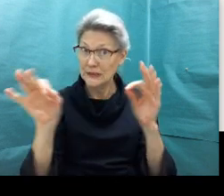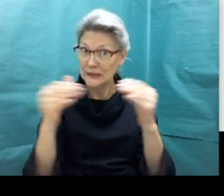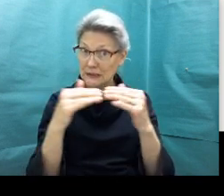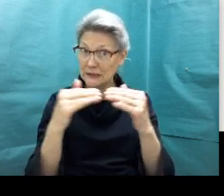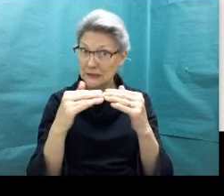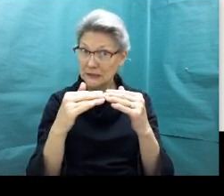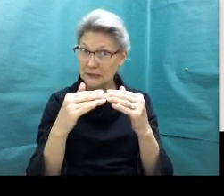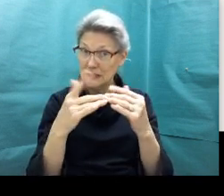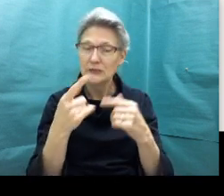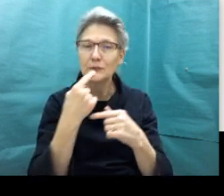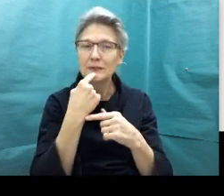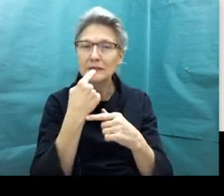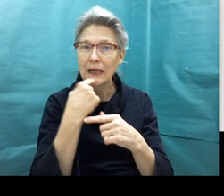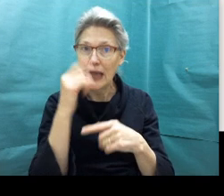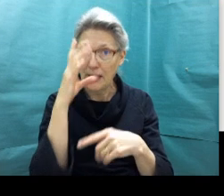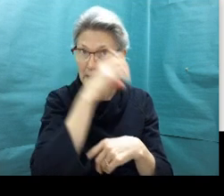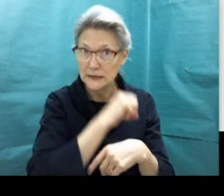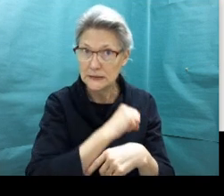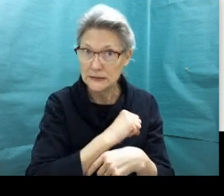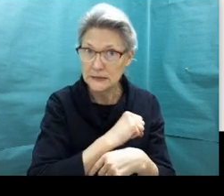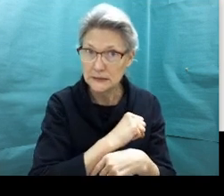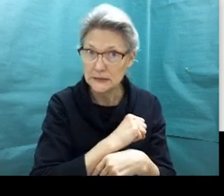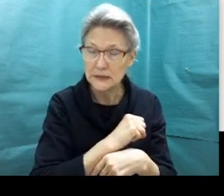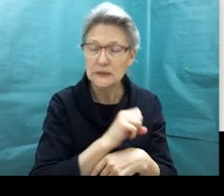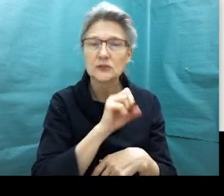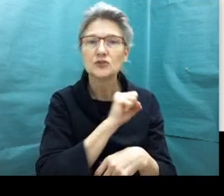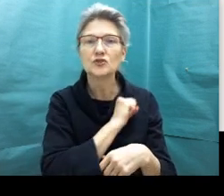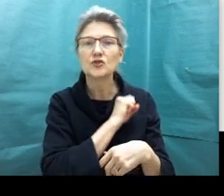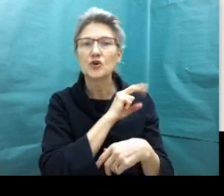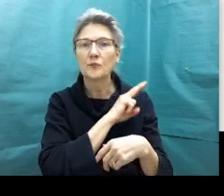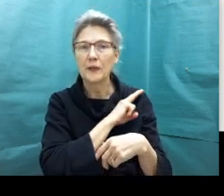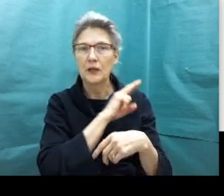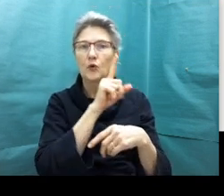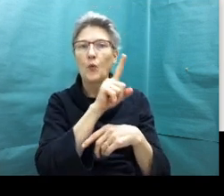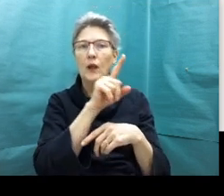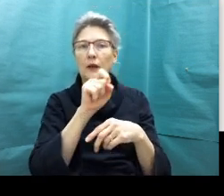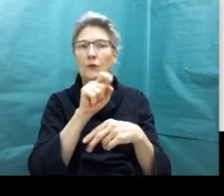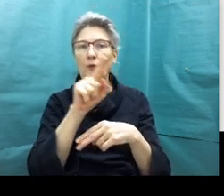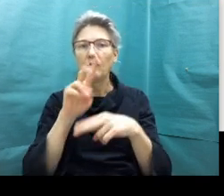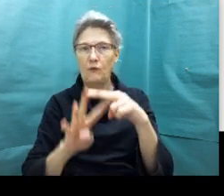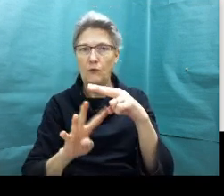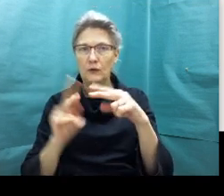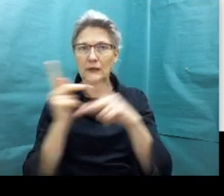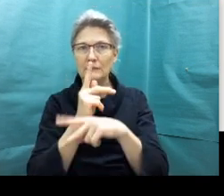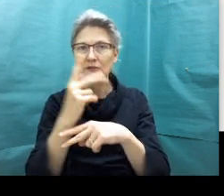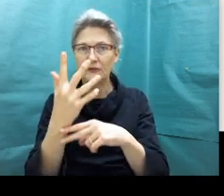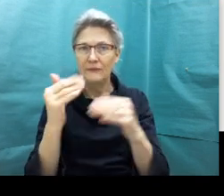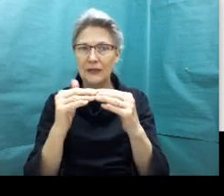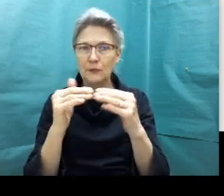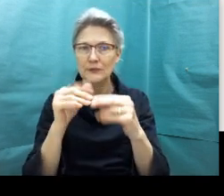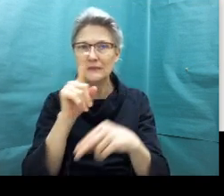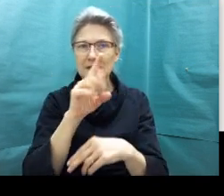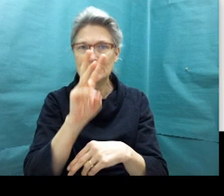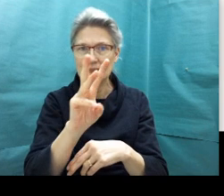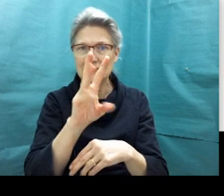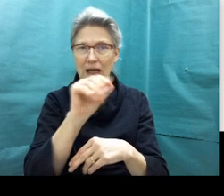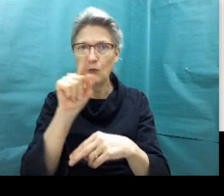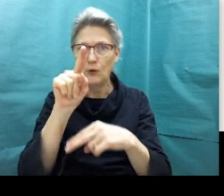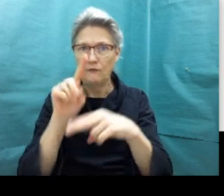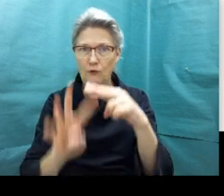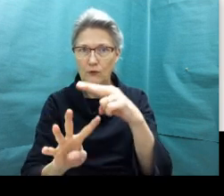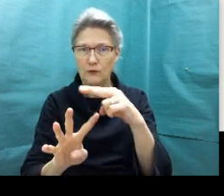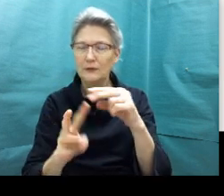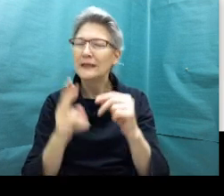I'm saying. That's what I'm guessing, because Sherman is 1 1/4 times 5 would equal the 6 1/4. So let's see if that's